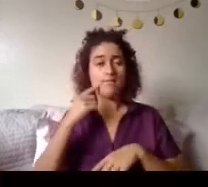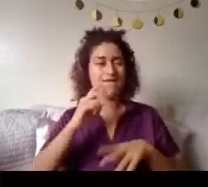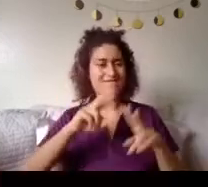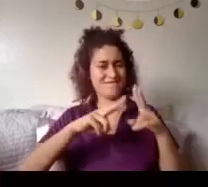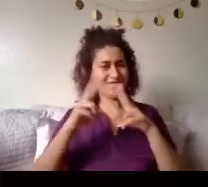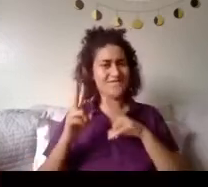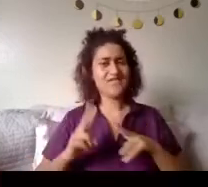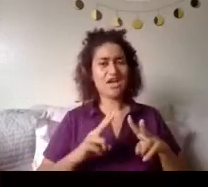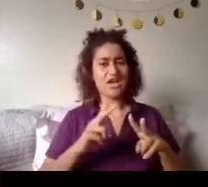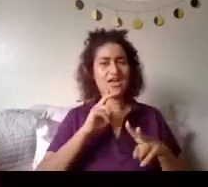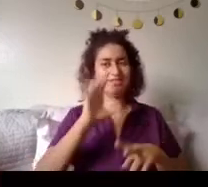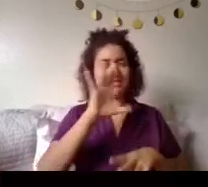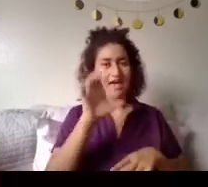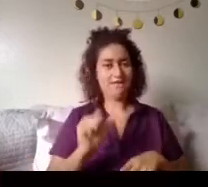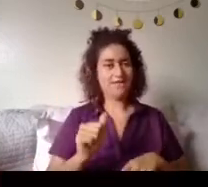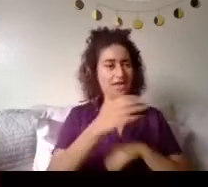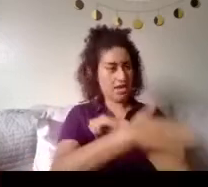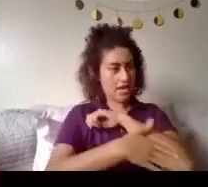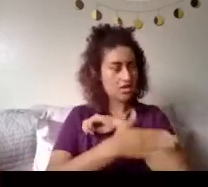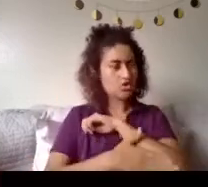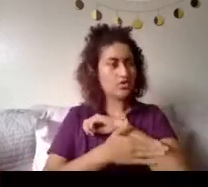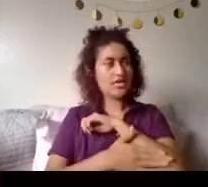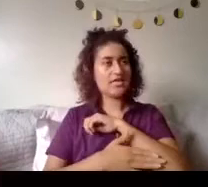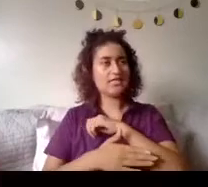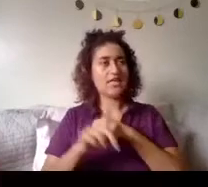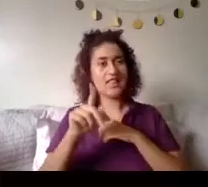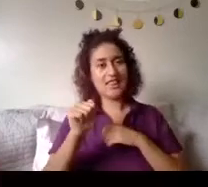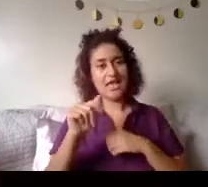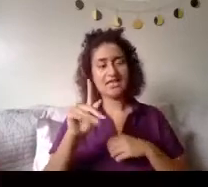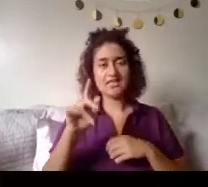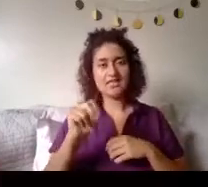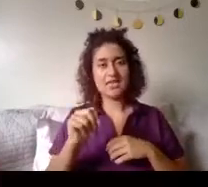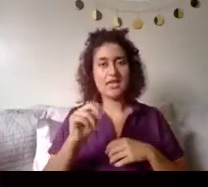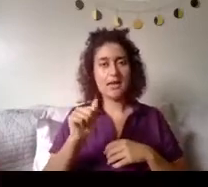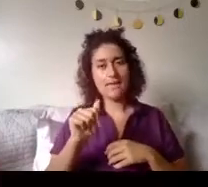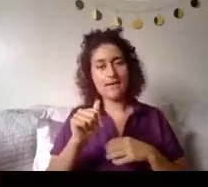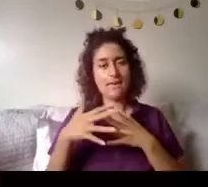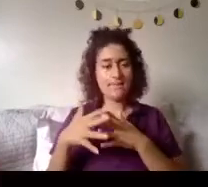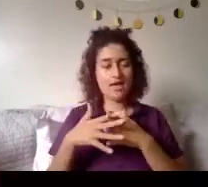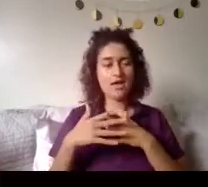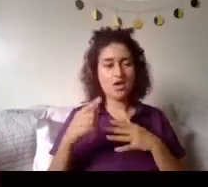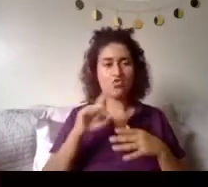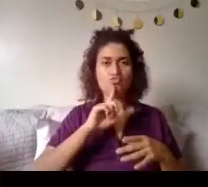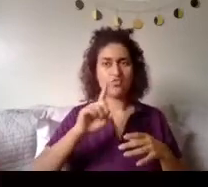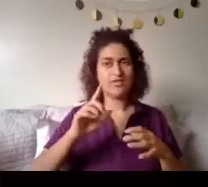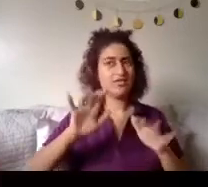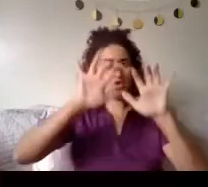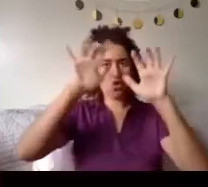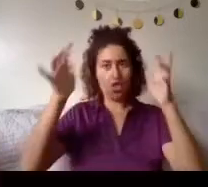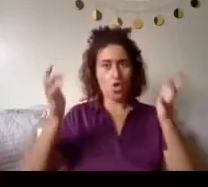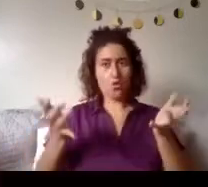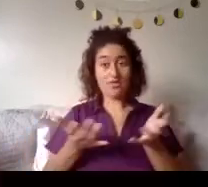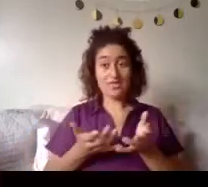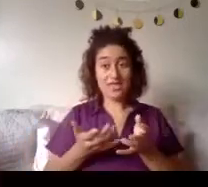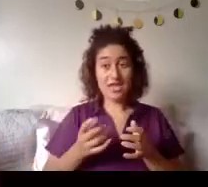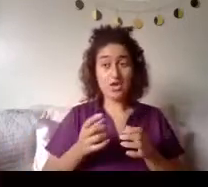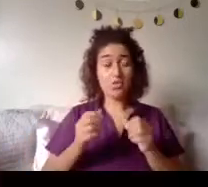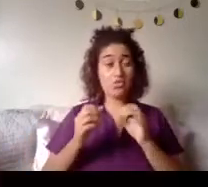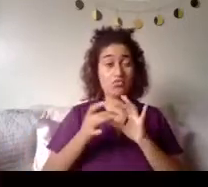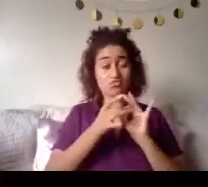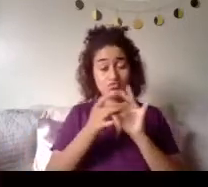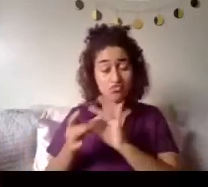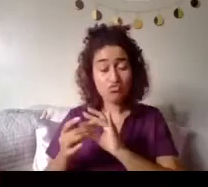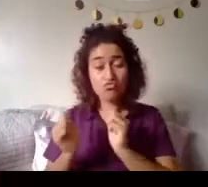African continent, Latin America, so really globally, and in the midst of a pandemic, and on